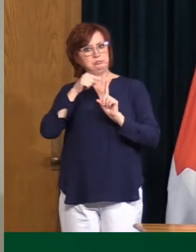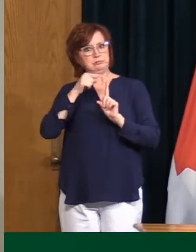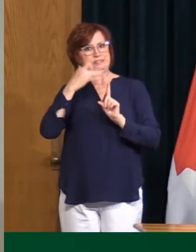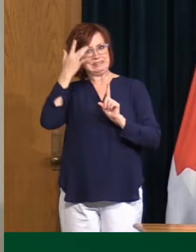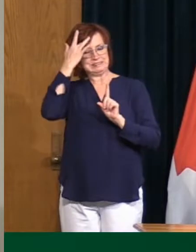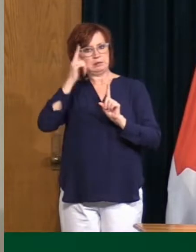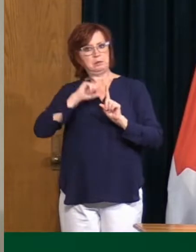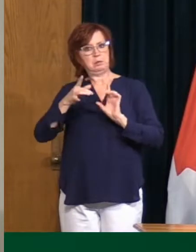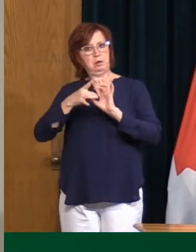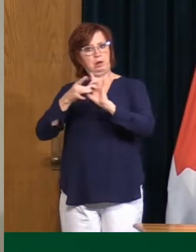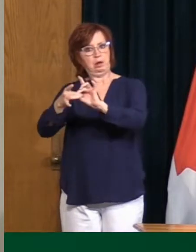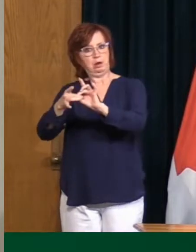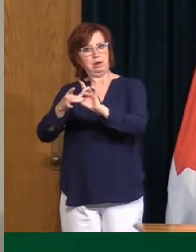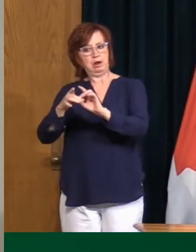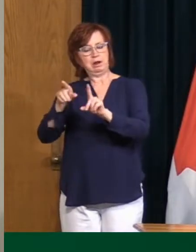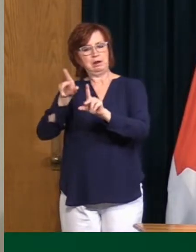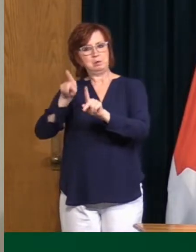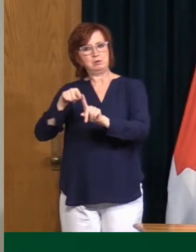risk factors.